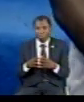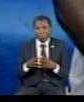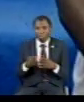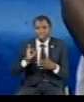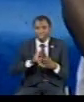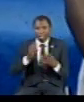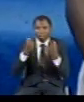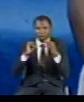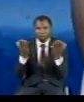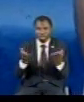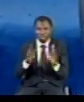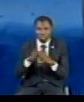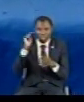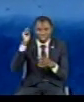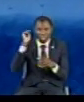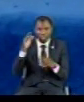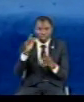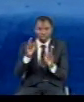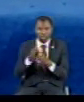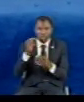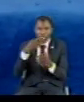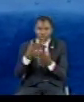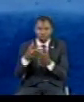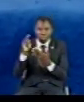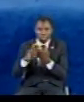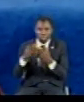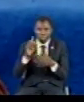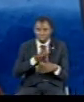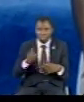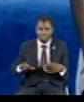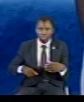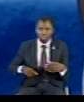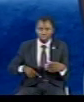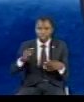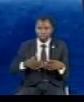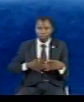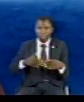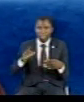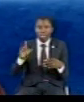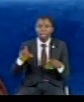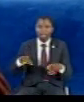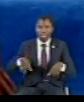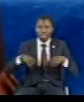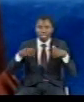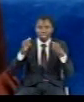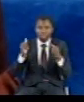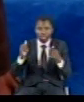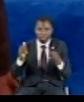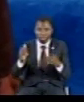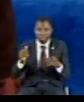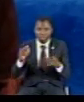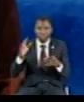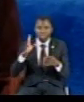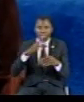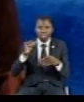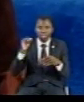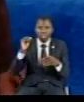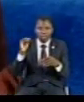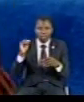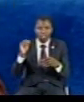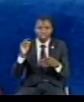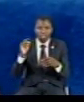testify the goodness of God in my life. For some years now, I've been having itching on the eyes, and it became severe this